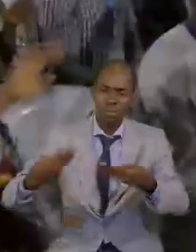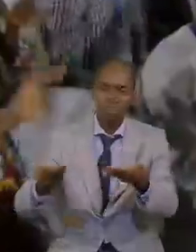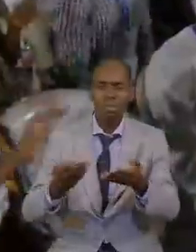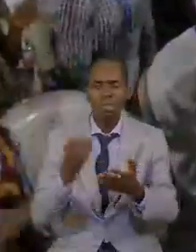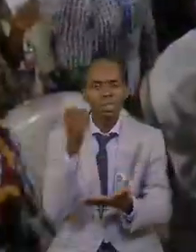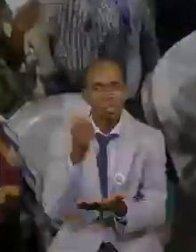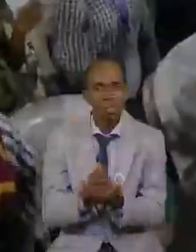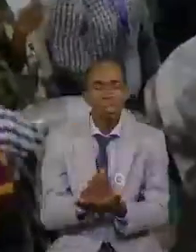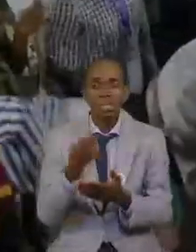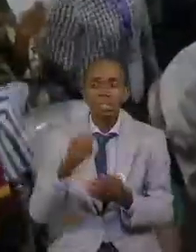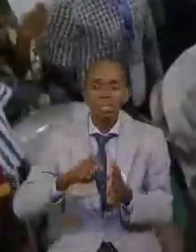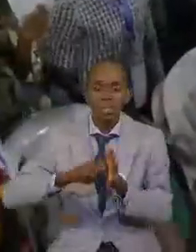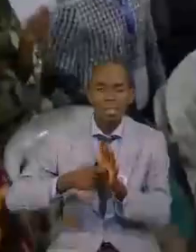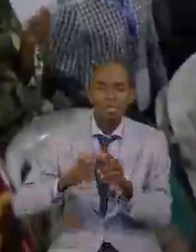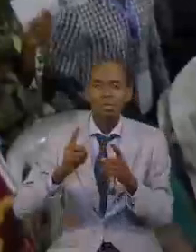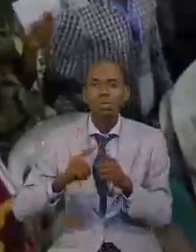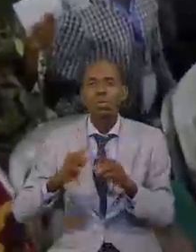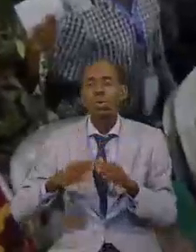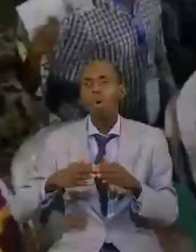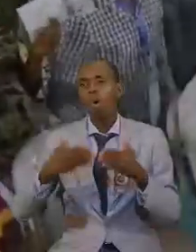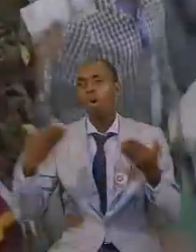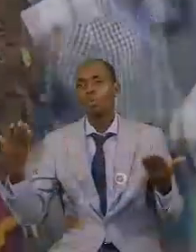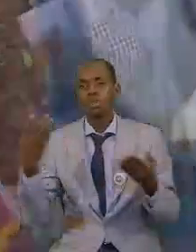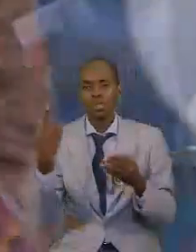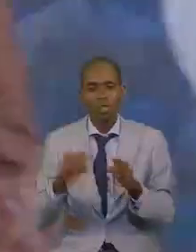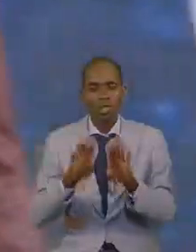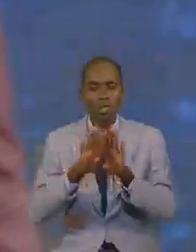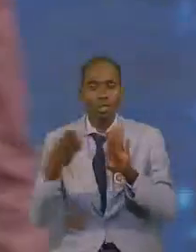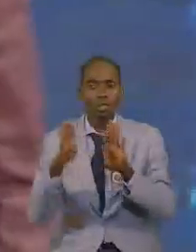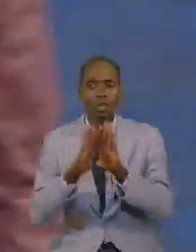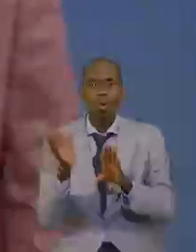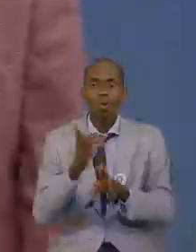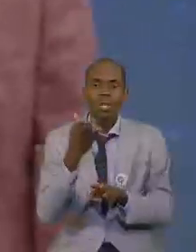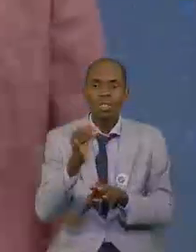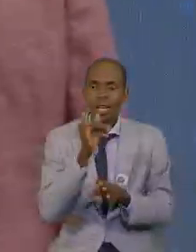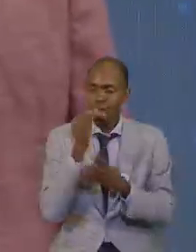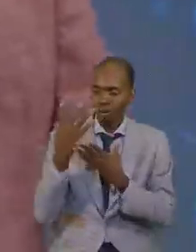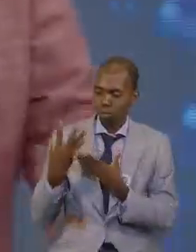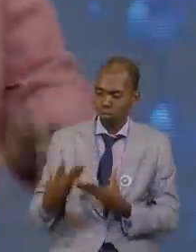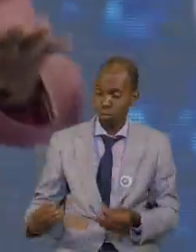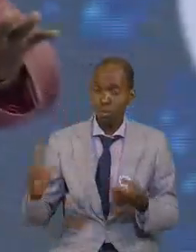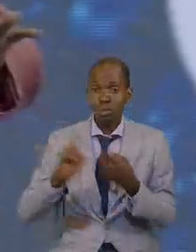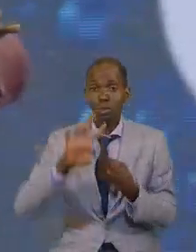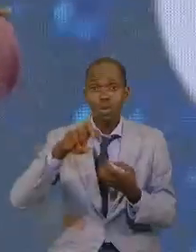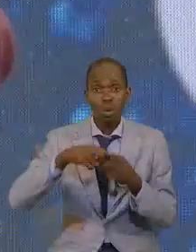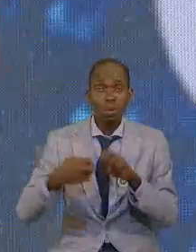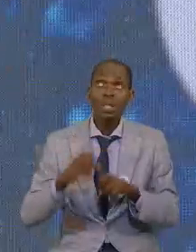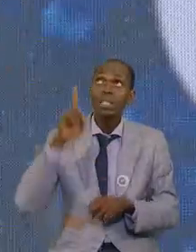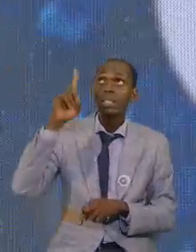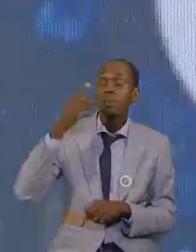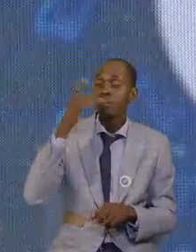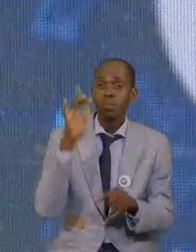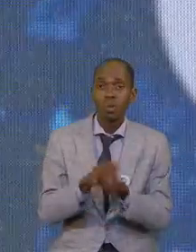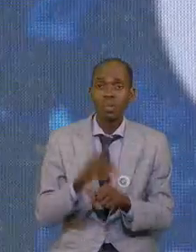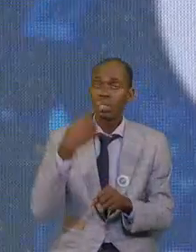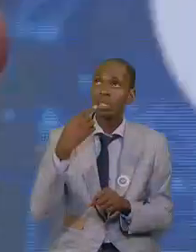the key to open the door where the solution to your problem is. It says, I will